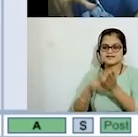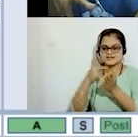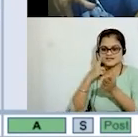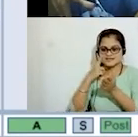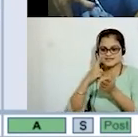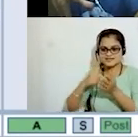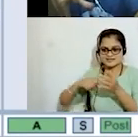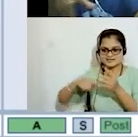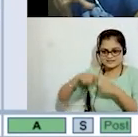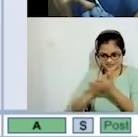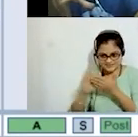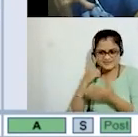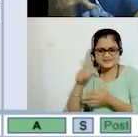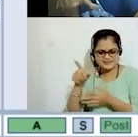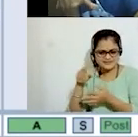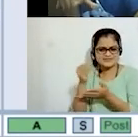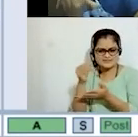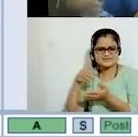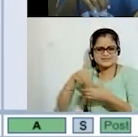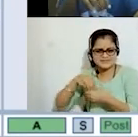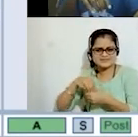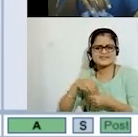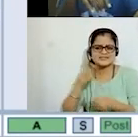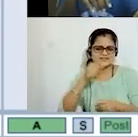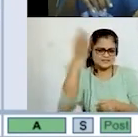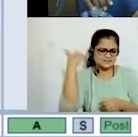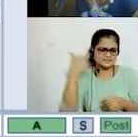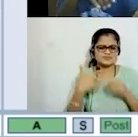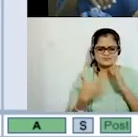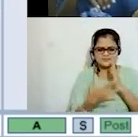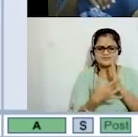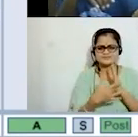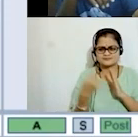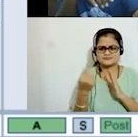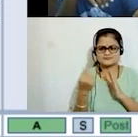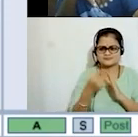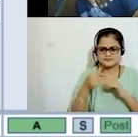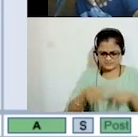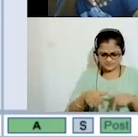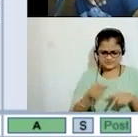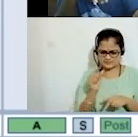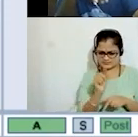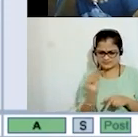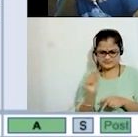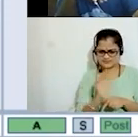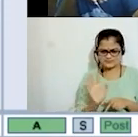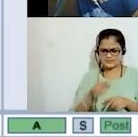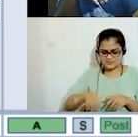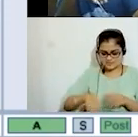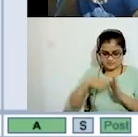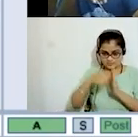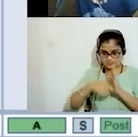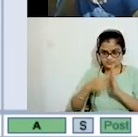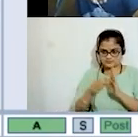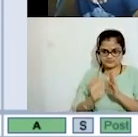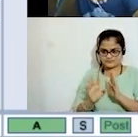similar manner somewhere. I've used this technique before. Yeah, not this tiny. For this project, not this tiny. I